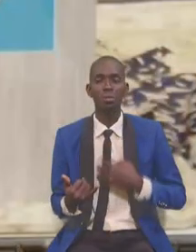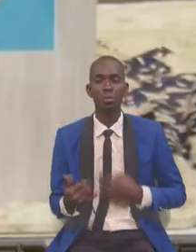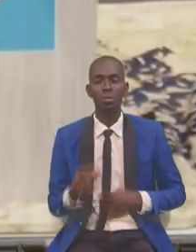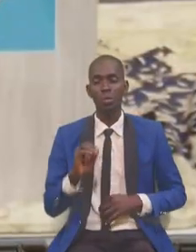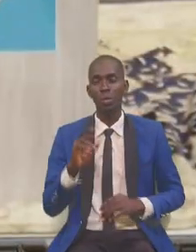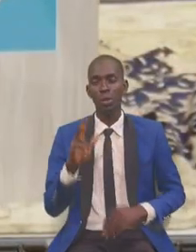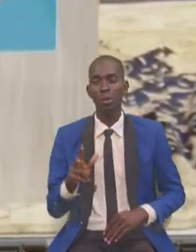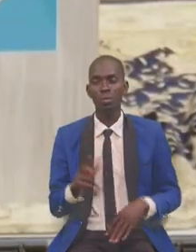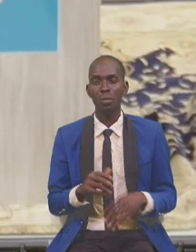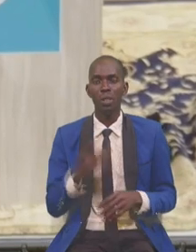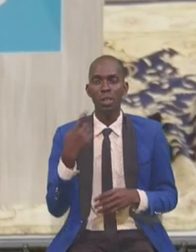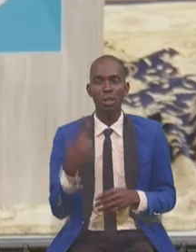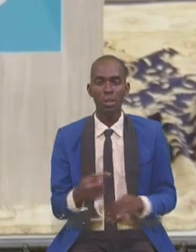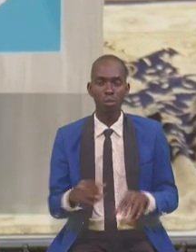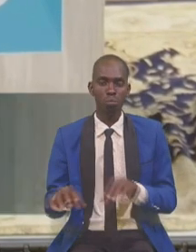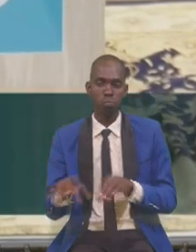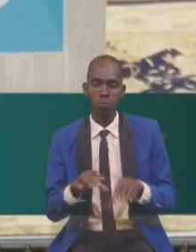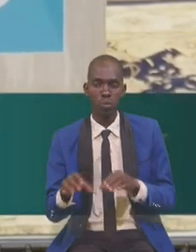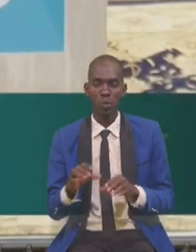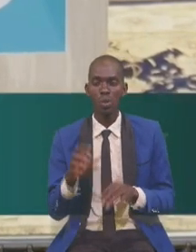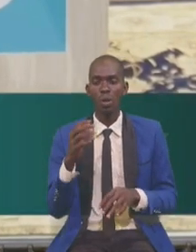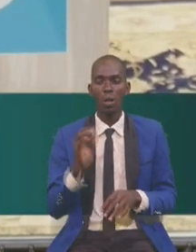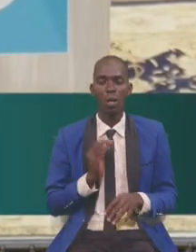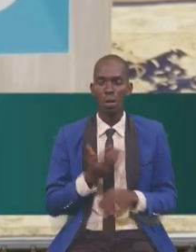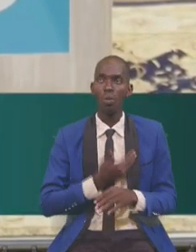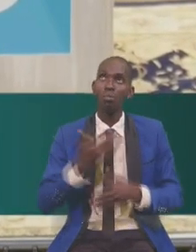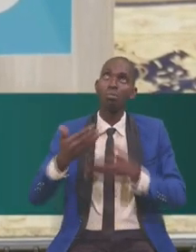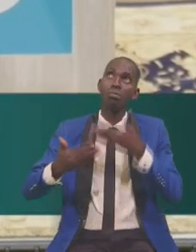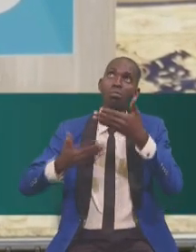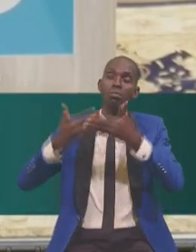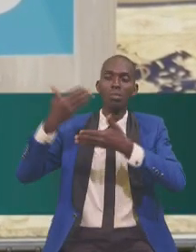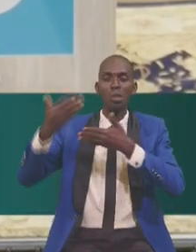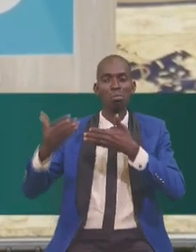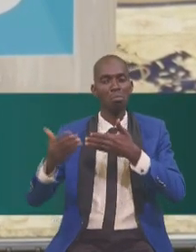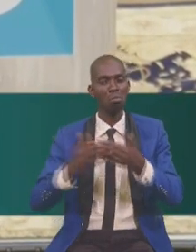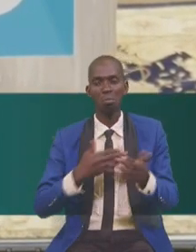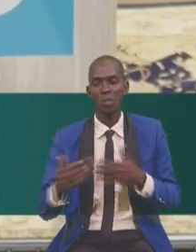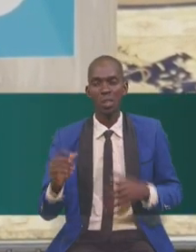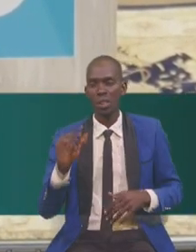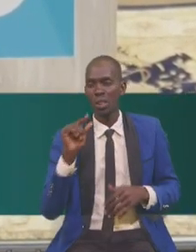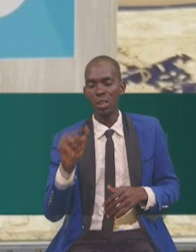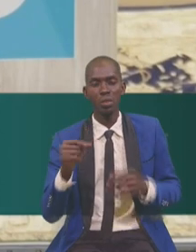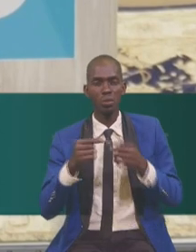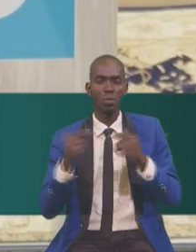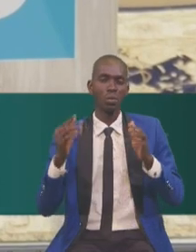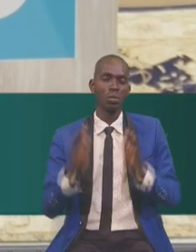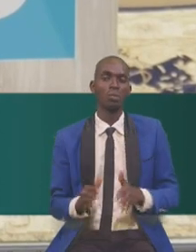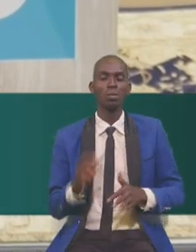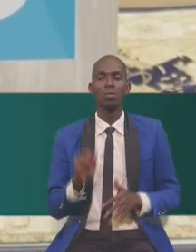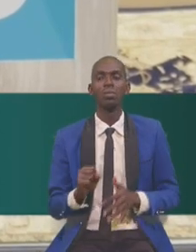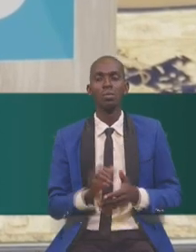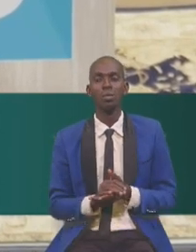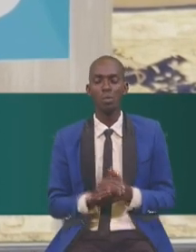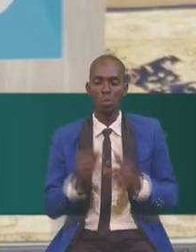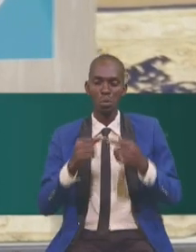three is the performance, our progress, despite little adversaries.